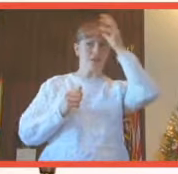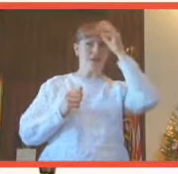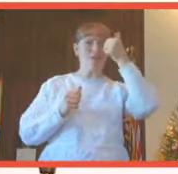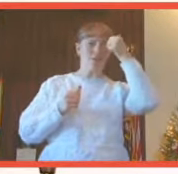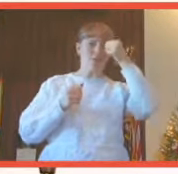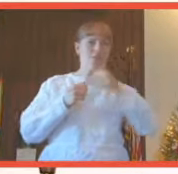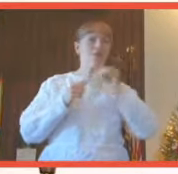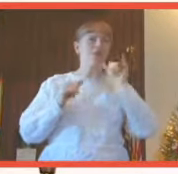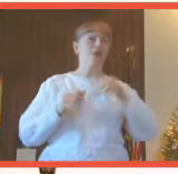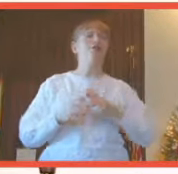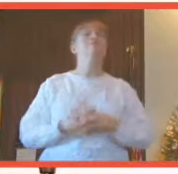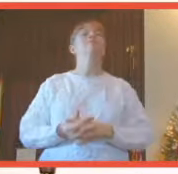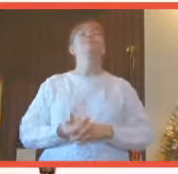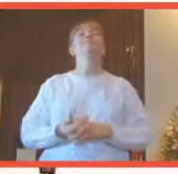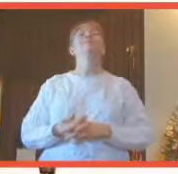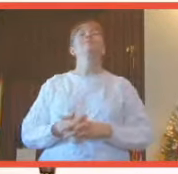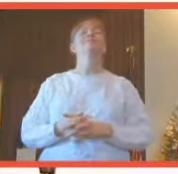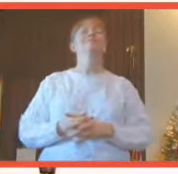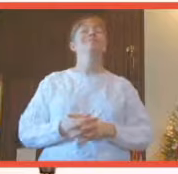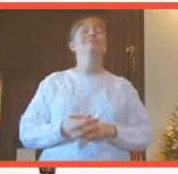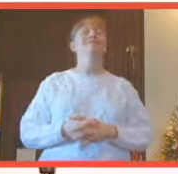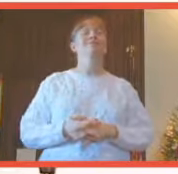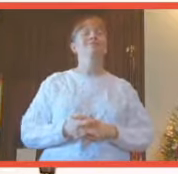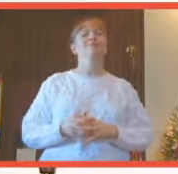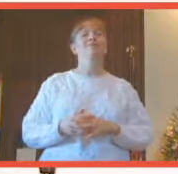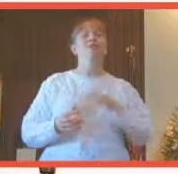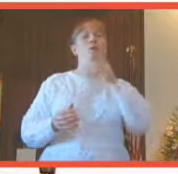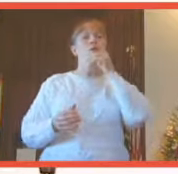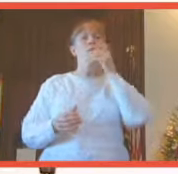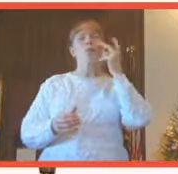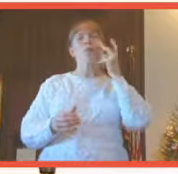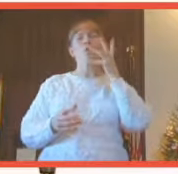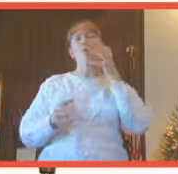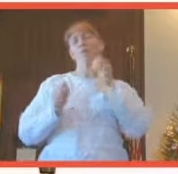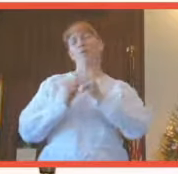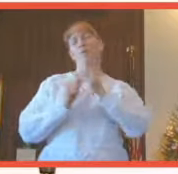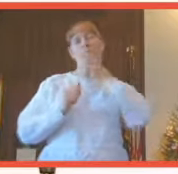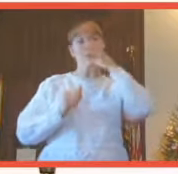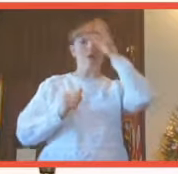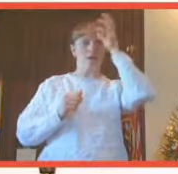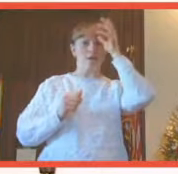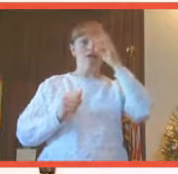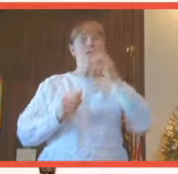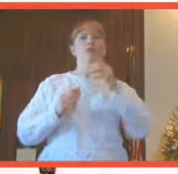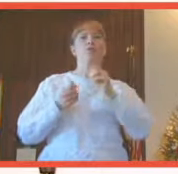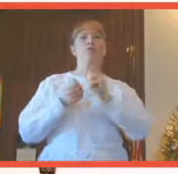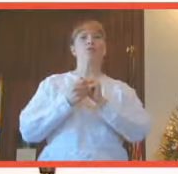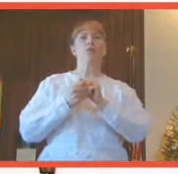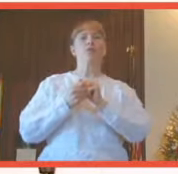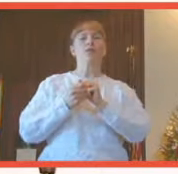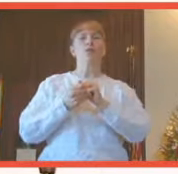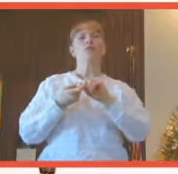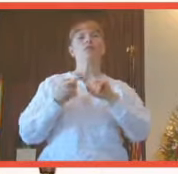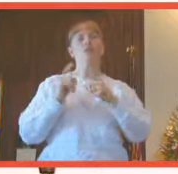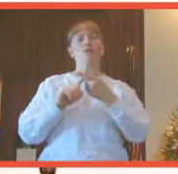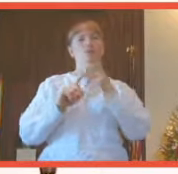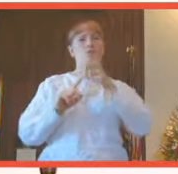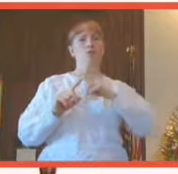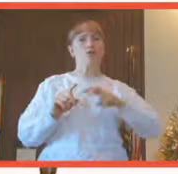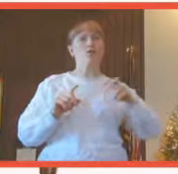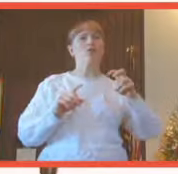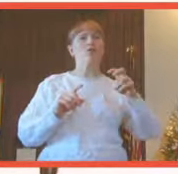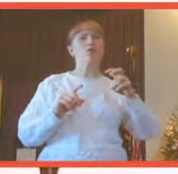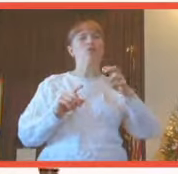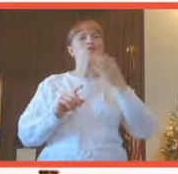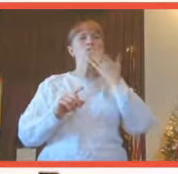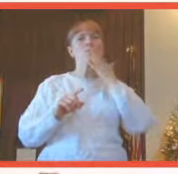under the stole. Who would want to be seen with their parents? So Jesus is off with his buddies, traveling home from Jerusalem, so it